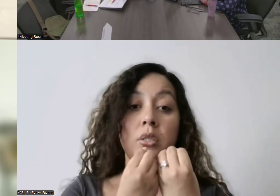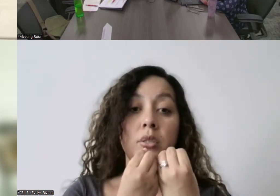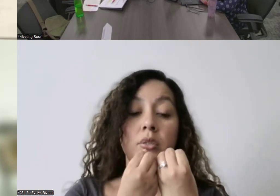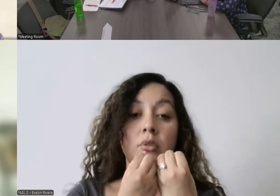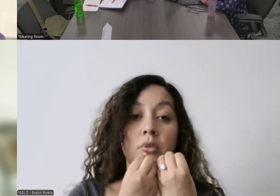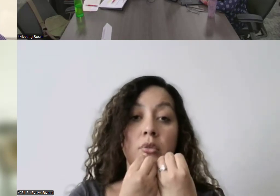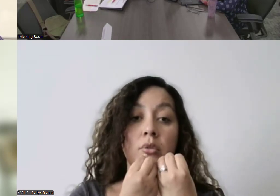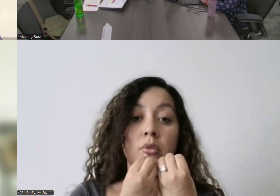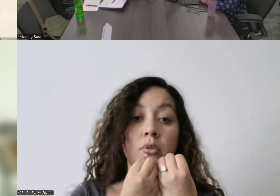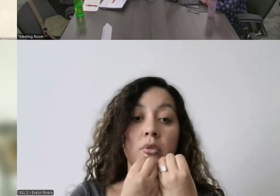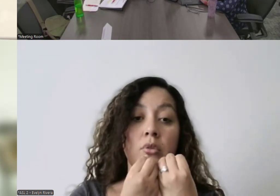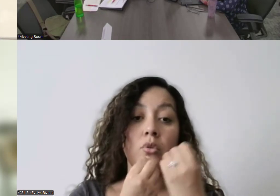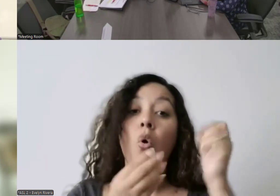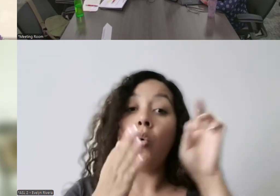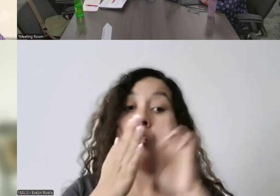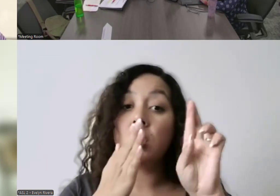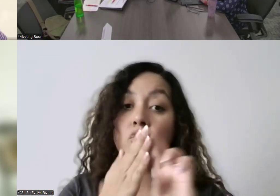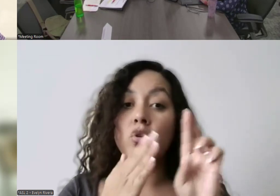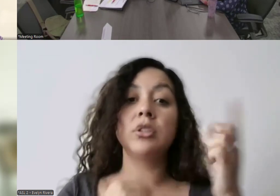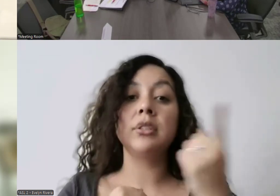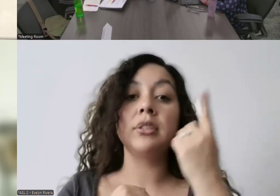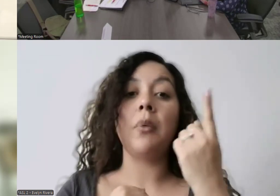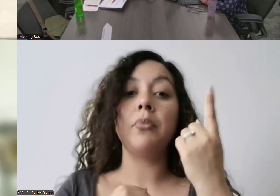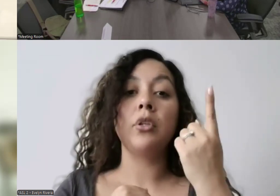other researchers or something to